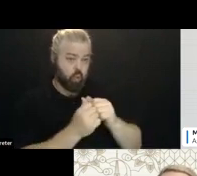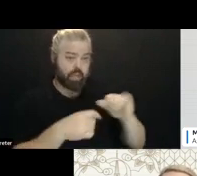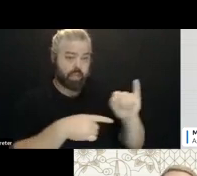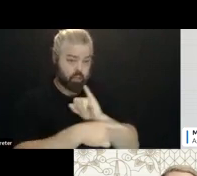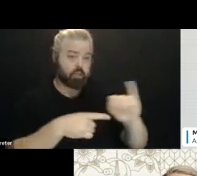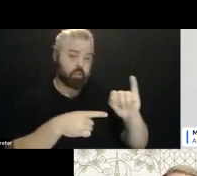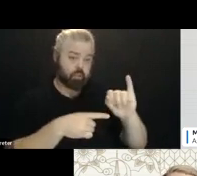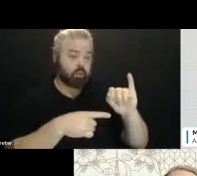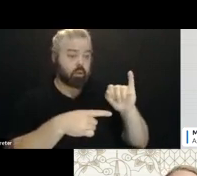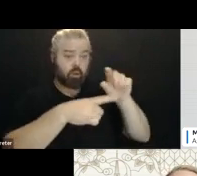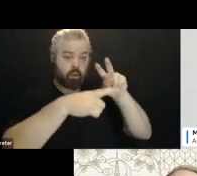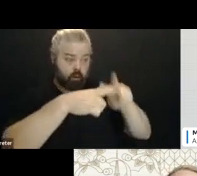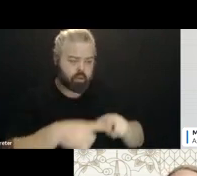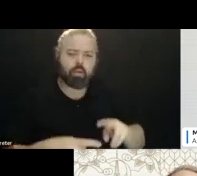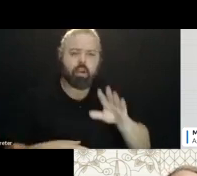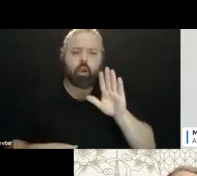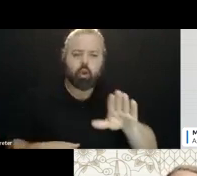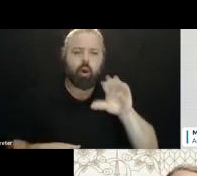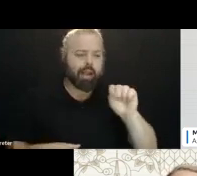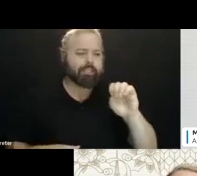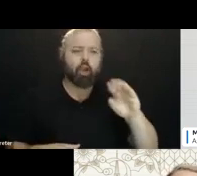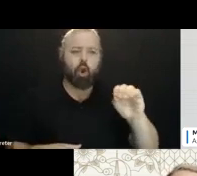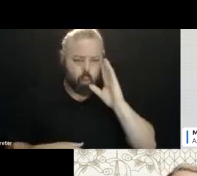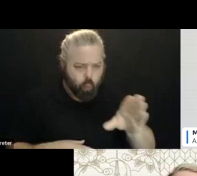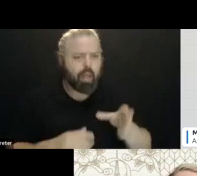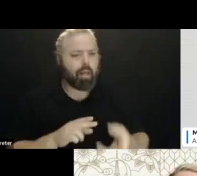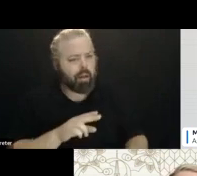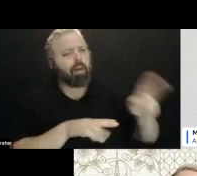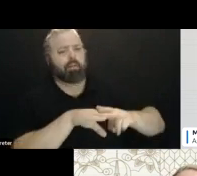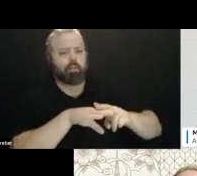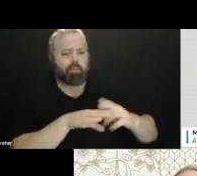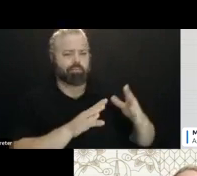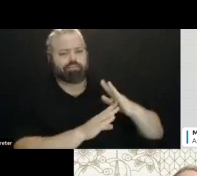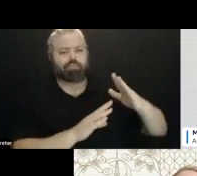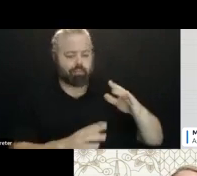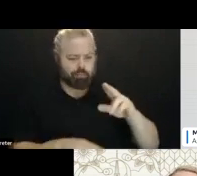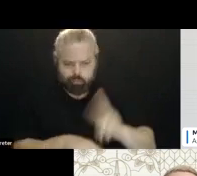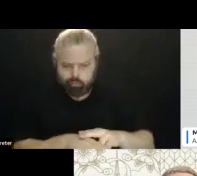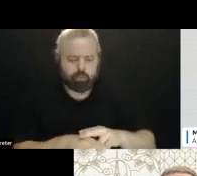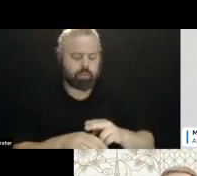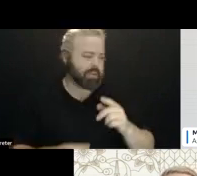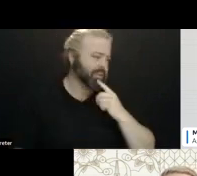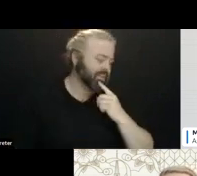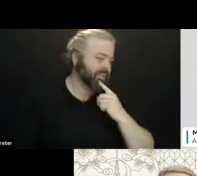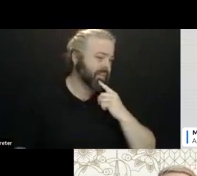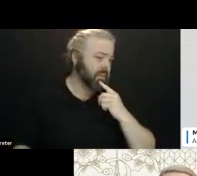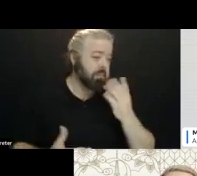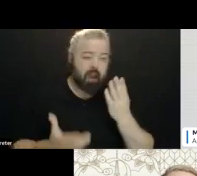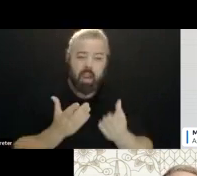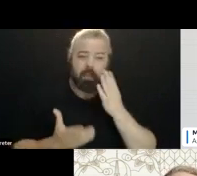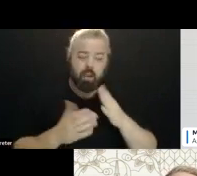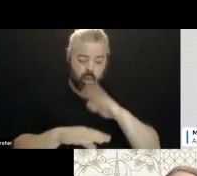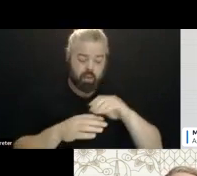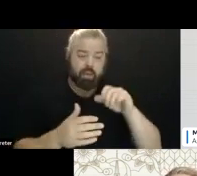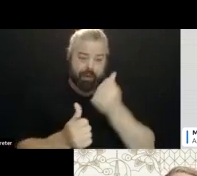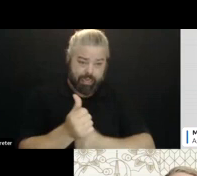optimization naturally. A glossary seems like a perfect fit. I could see it sort of as a footer on every web page.